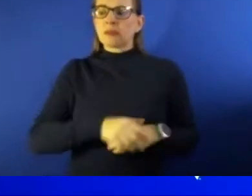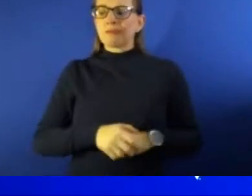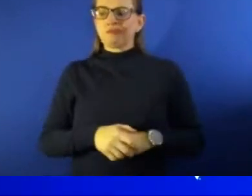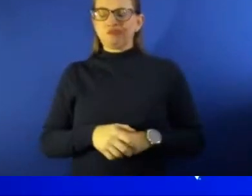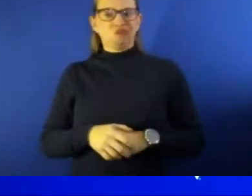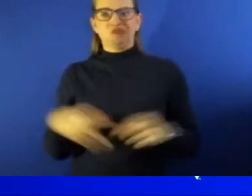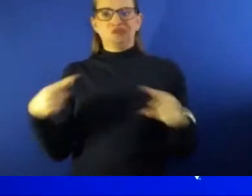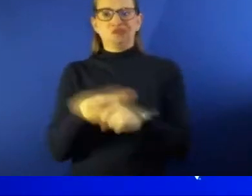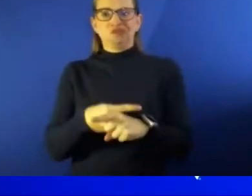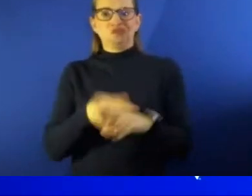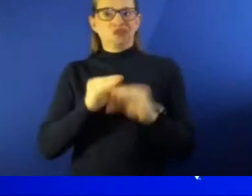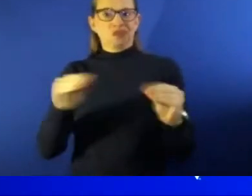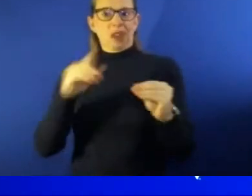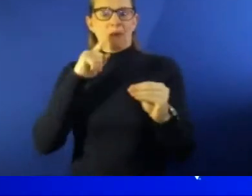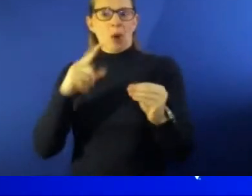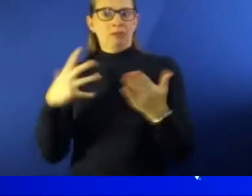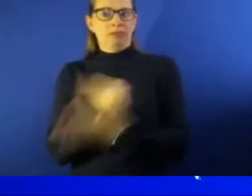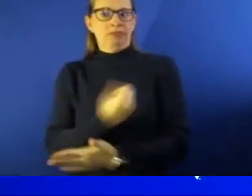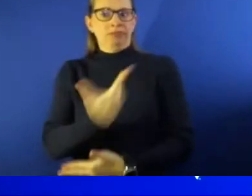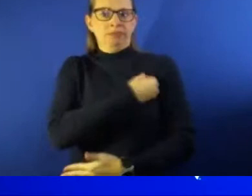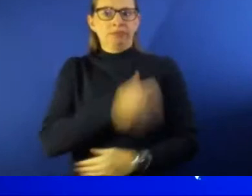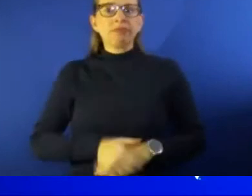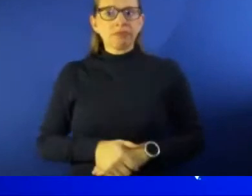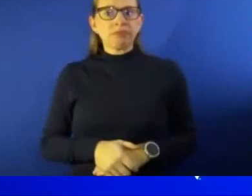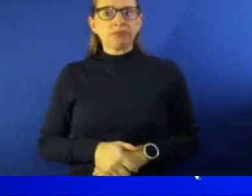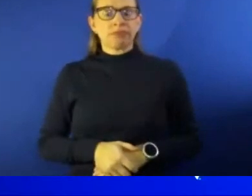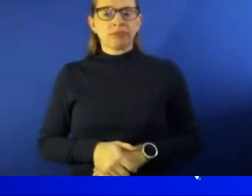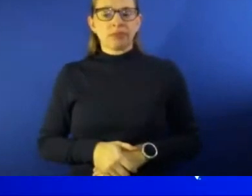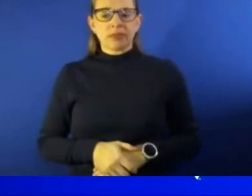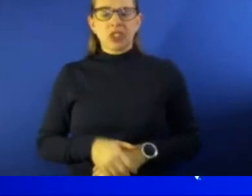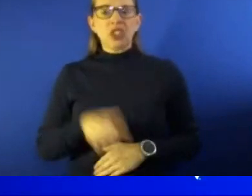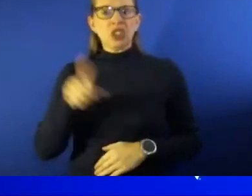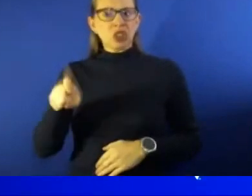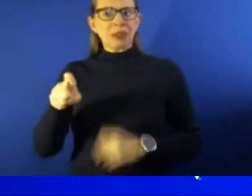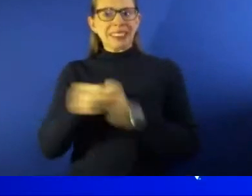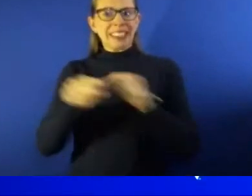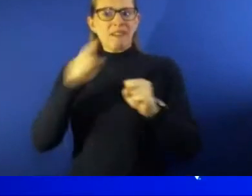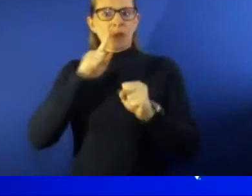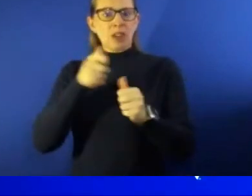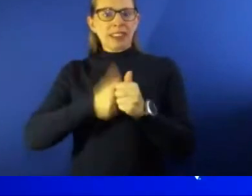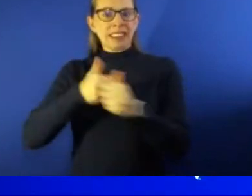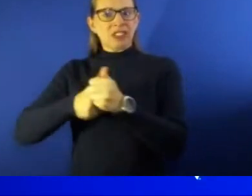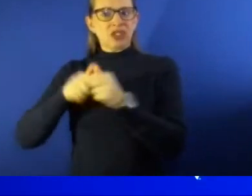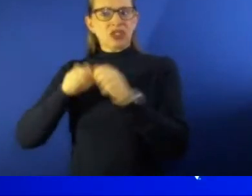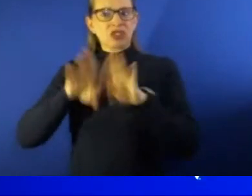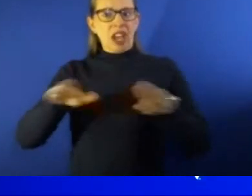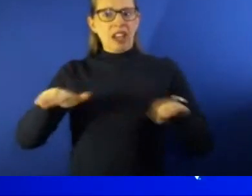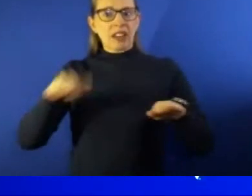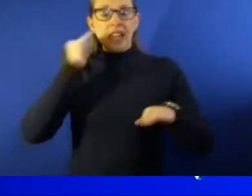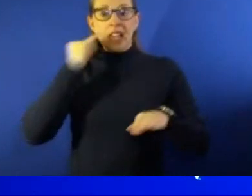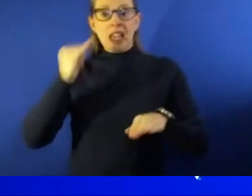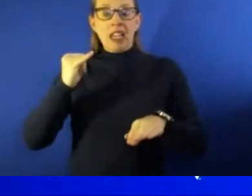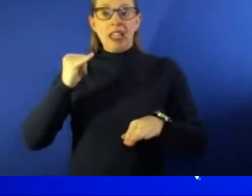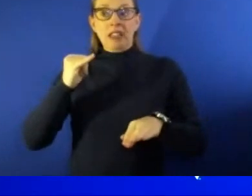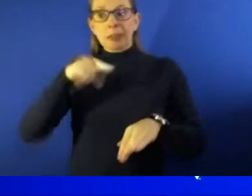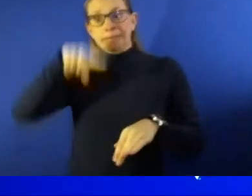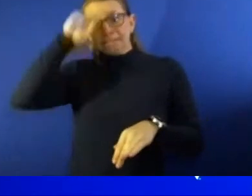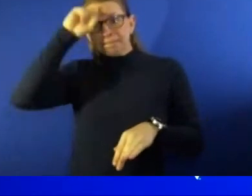those vaccines. So I think it should be really safe for every child. But again, I think if there's questions, certainly talk with your